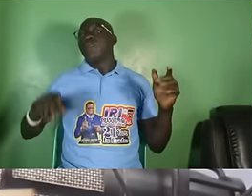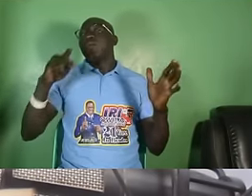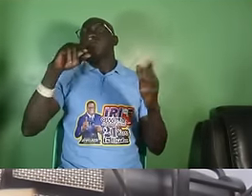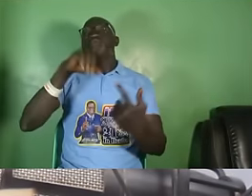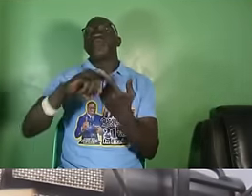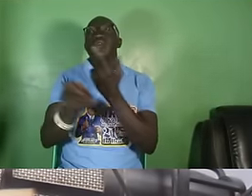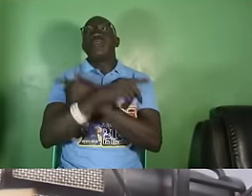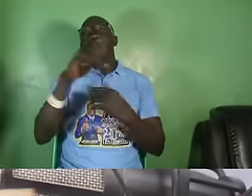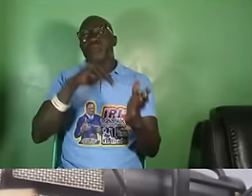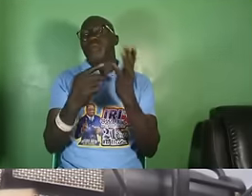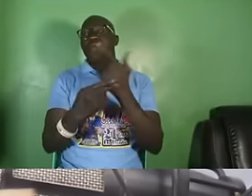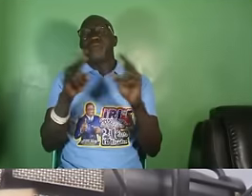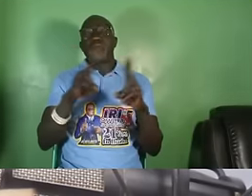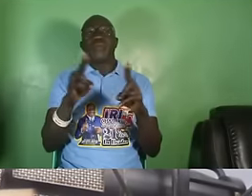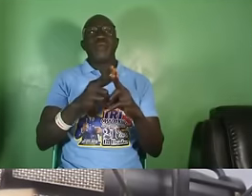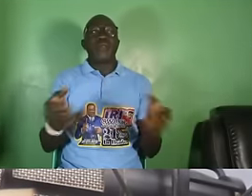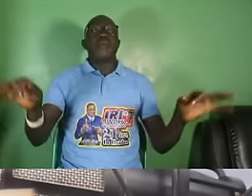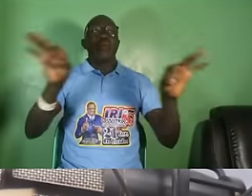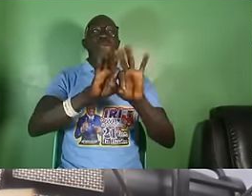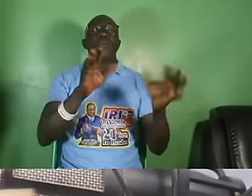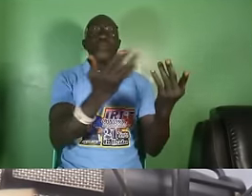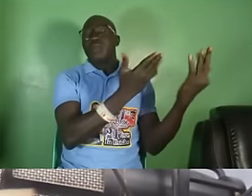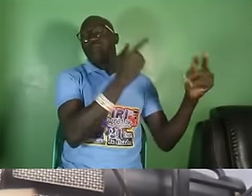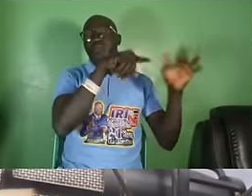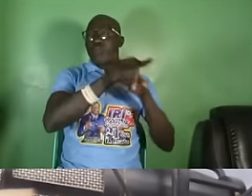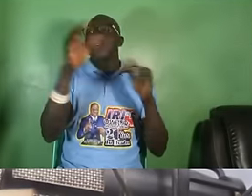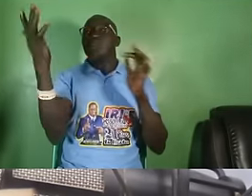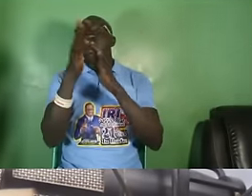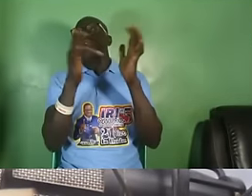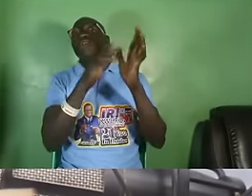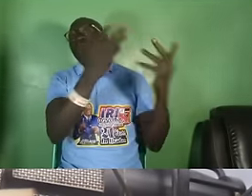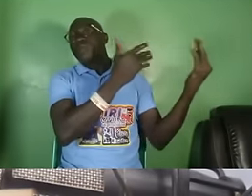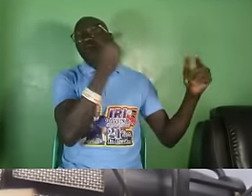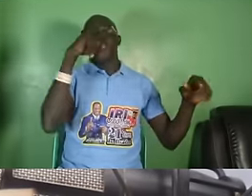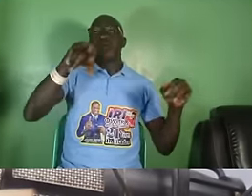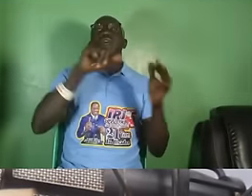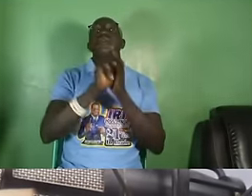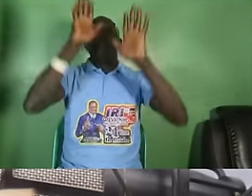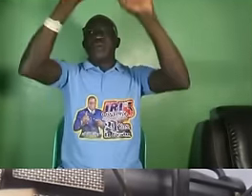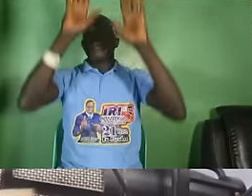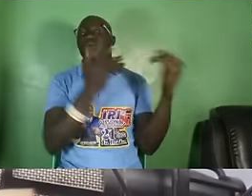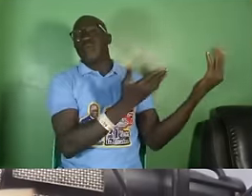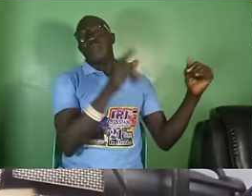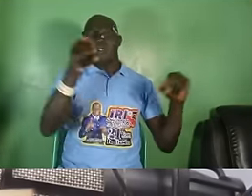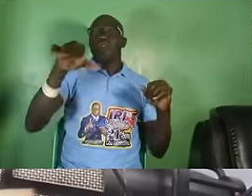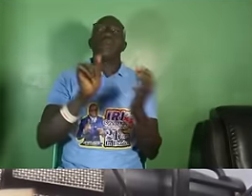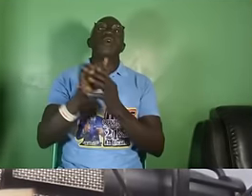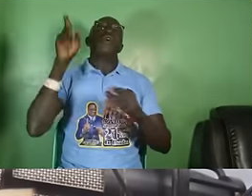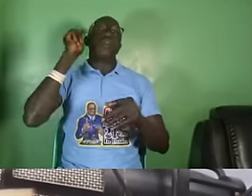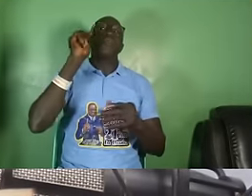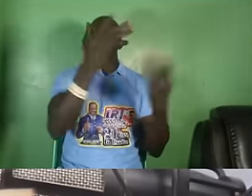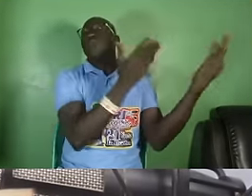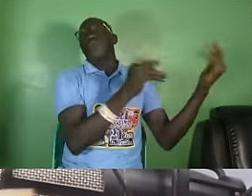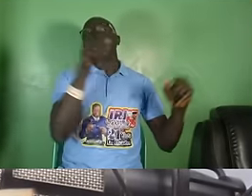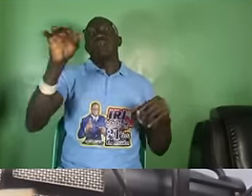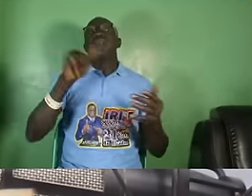Ìpàdé tòní. Today's program is very important. Mo ń dúró dé. I await you. Jésù mi ń dúró dé. My Jesus awaits. Ìyanu rẹ̀ ń dúró dé. Your miracle awaits. Ẹ̀rí rẹ̀ ń dúró